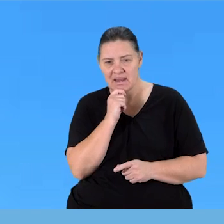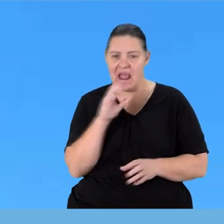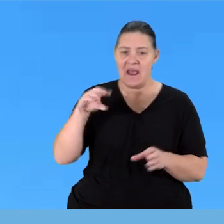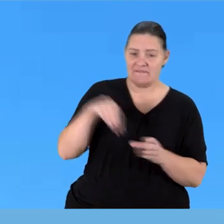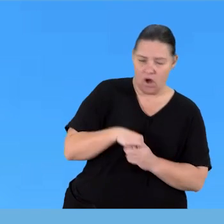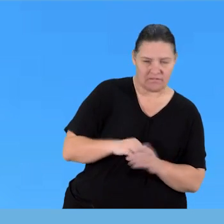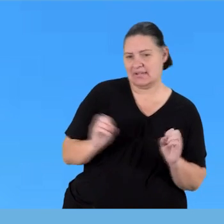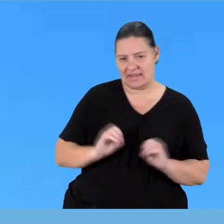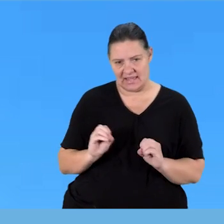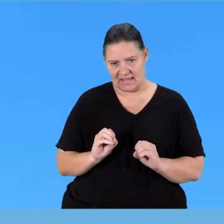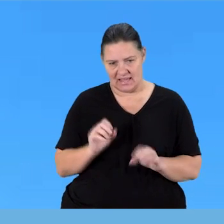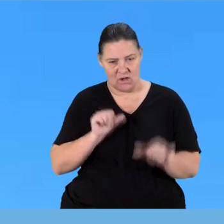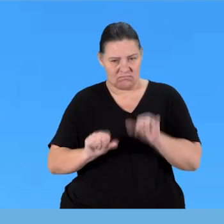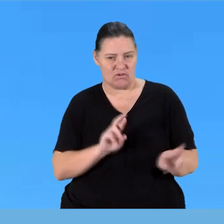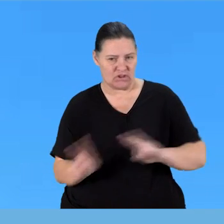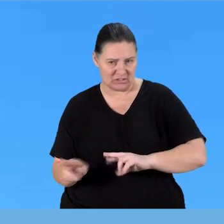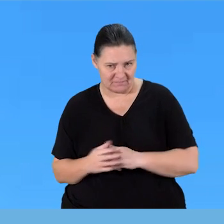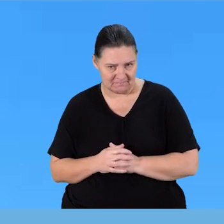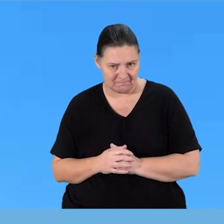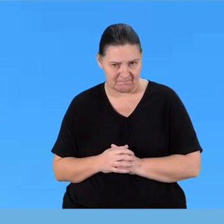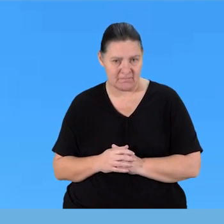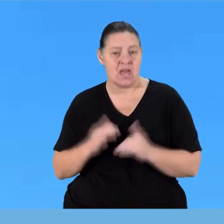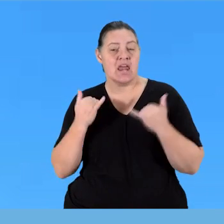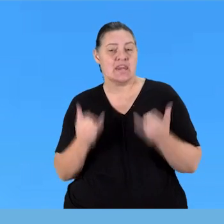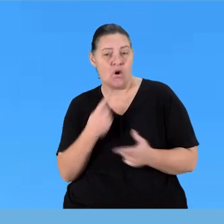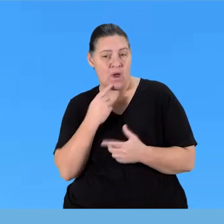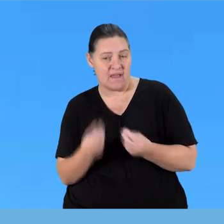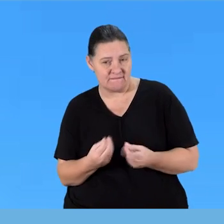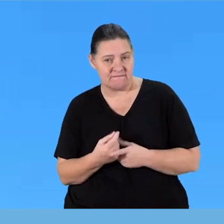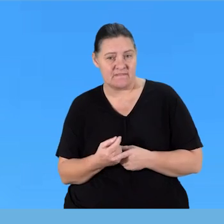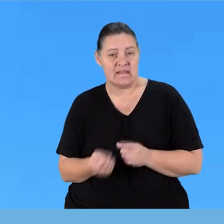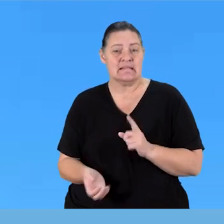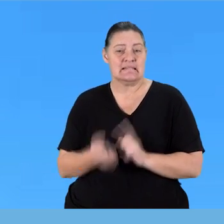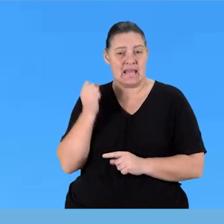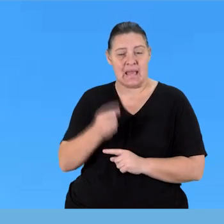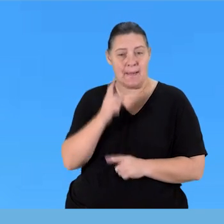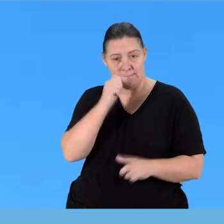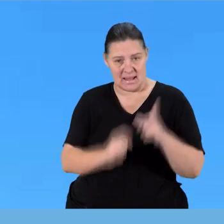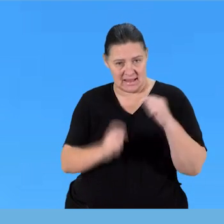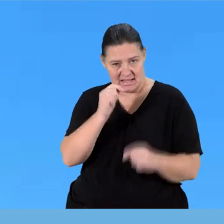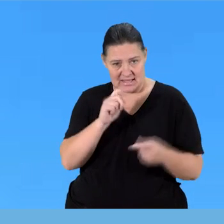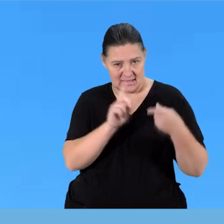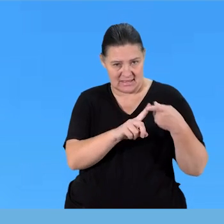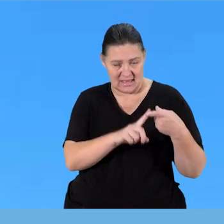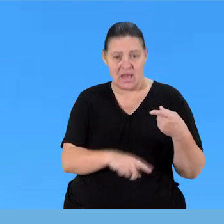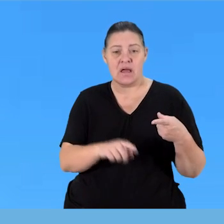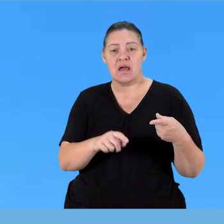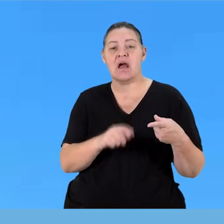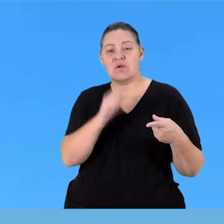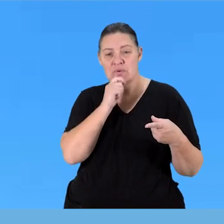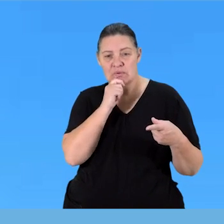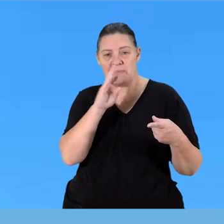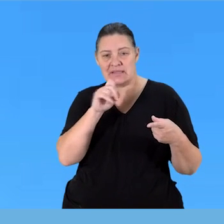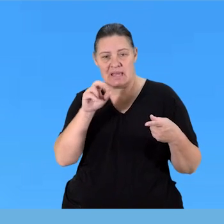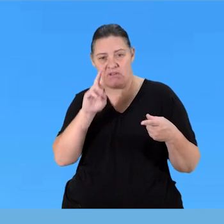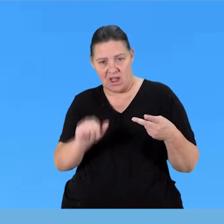take part in the chemical reaction. So for instance, we have now that they have taken a milk and